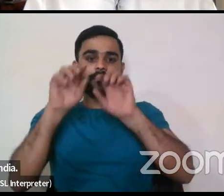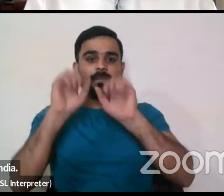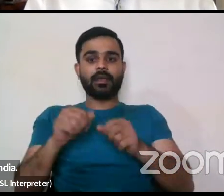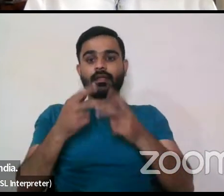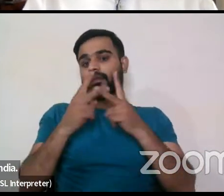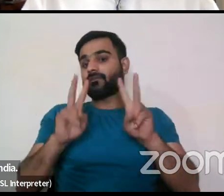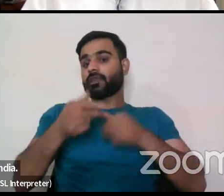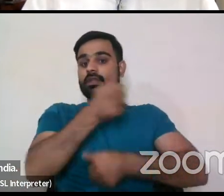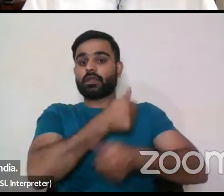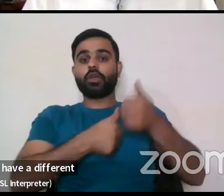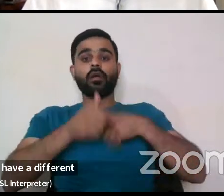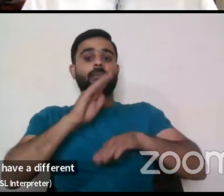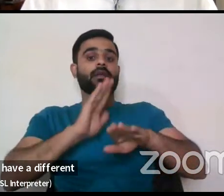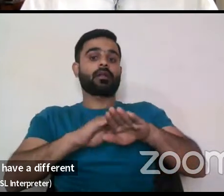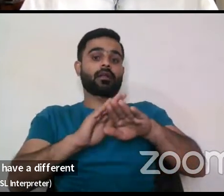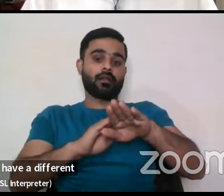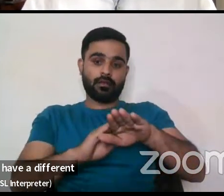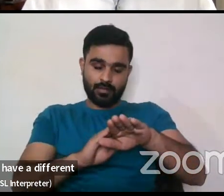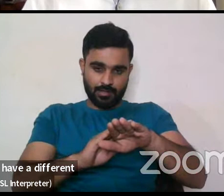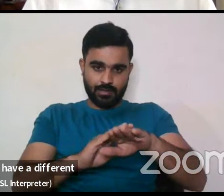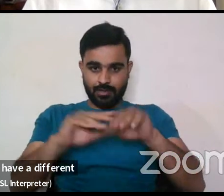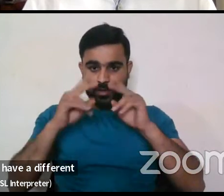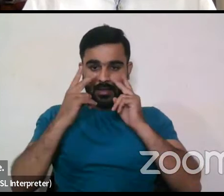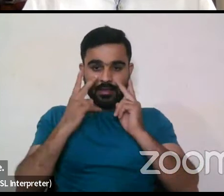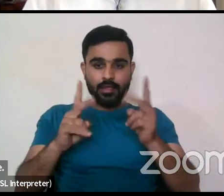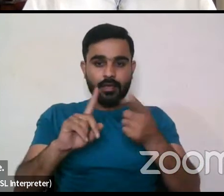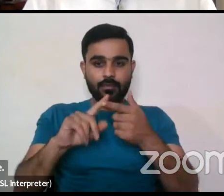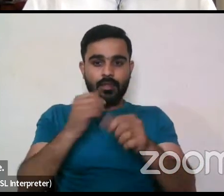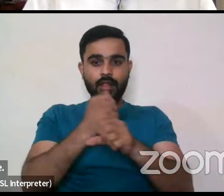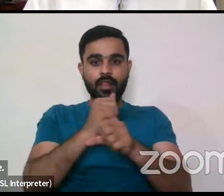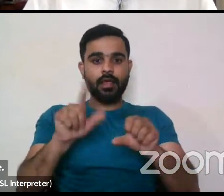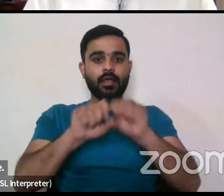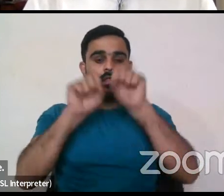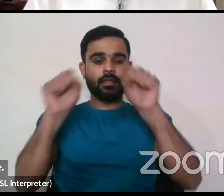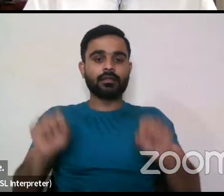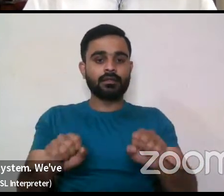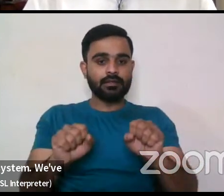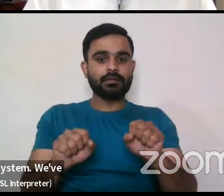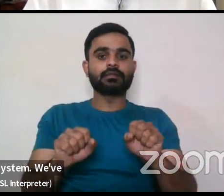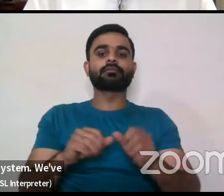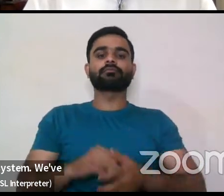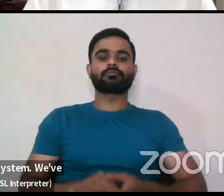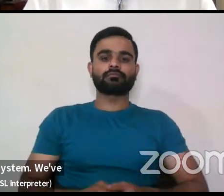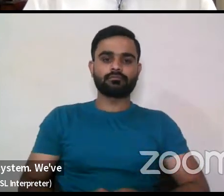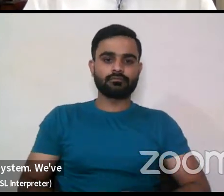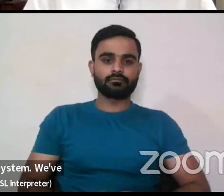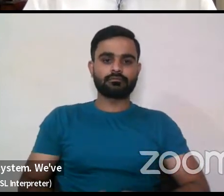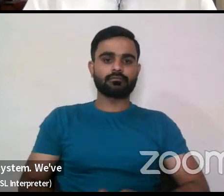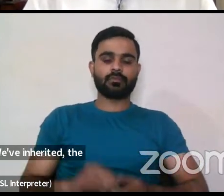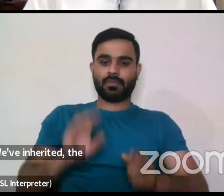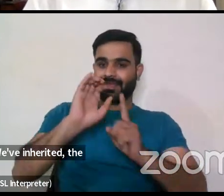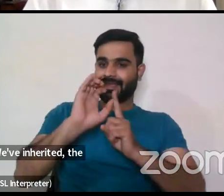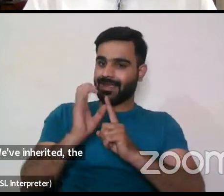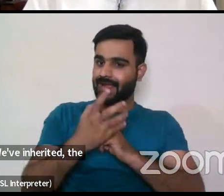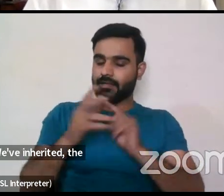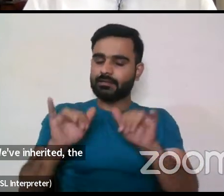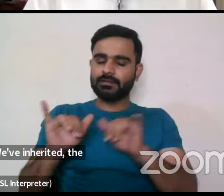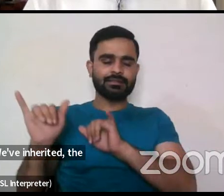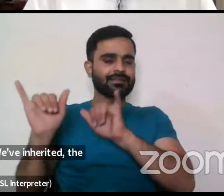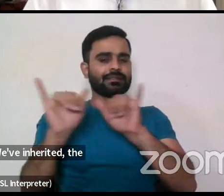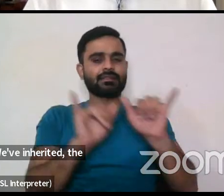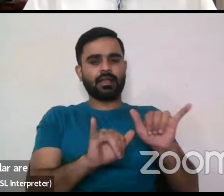different competition experience. We have the same legal system. We've inherited the same legal system. Our court cultures are very similar.